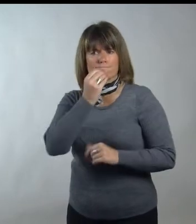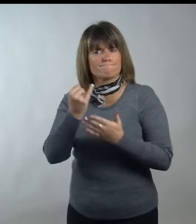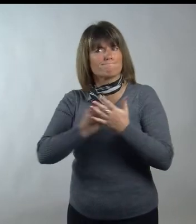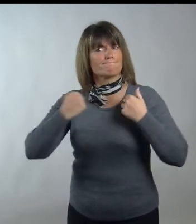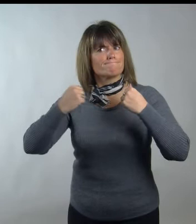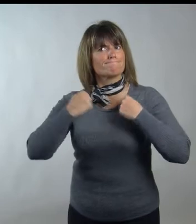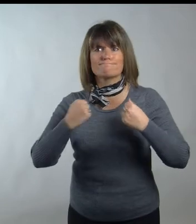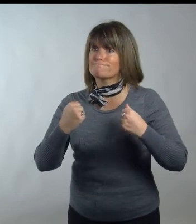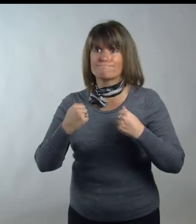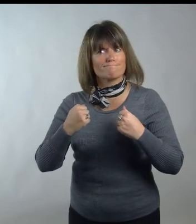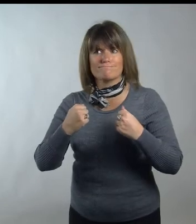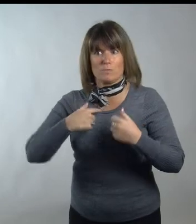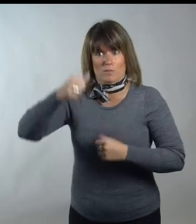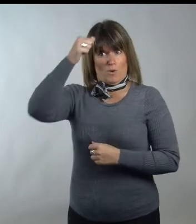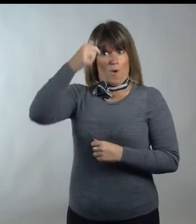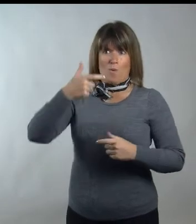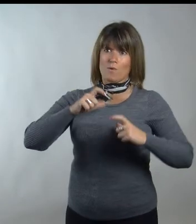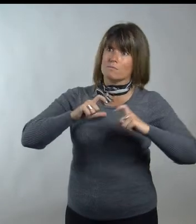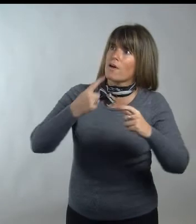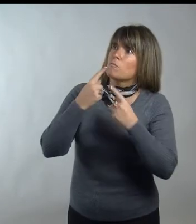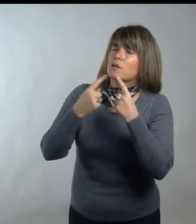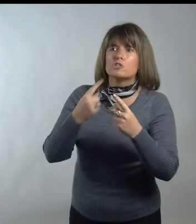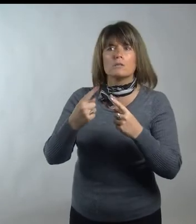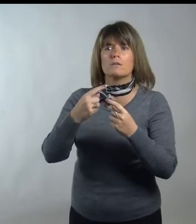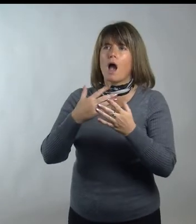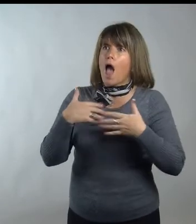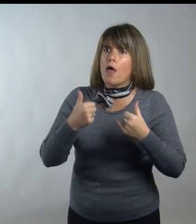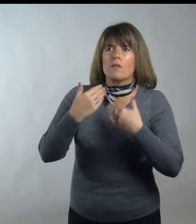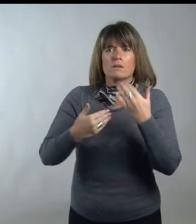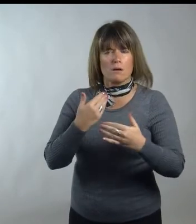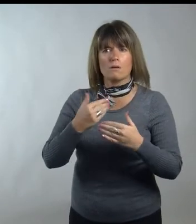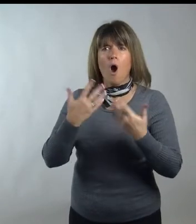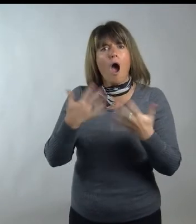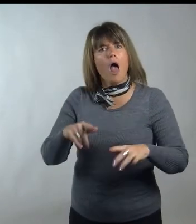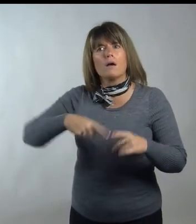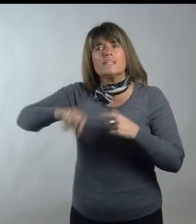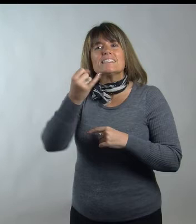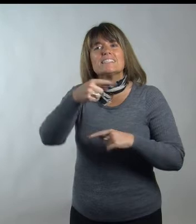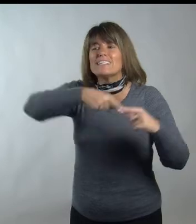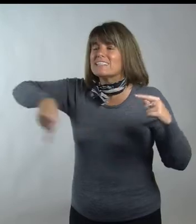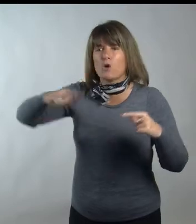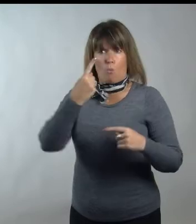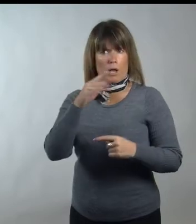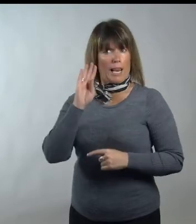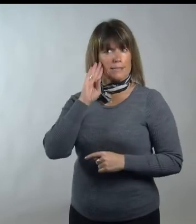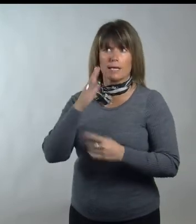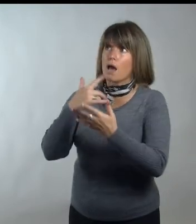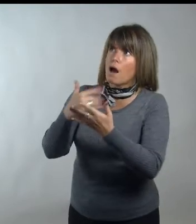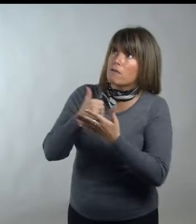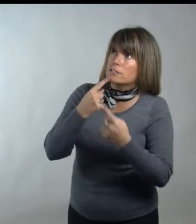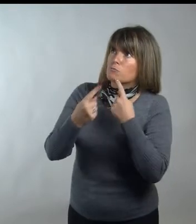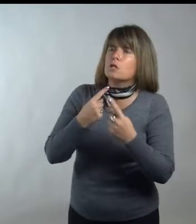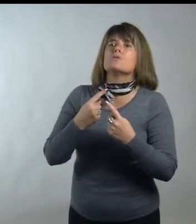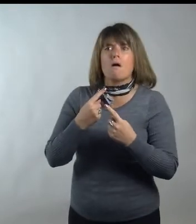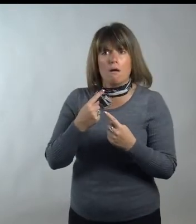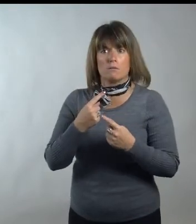part. We all know what we need to do to stay healthy, but only 1 in 16 of us follows the experts' advice. In fact,